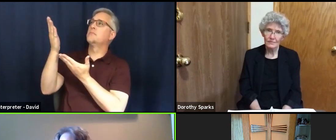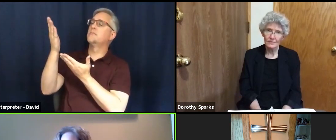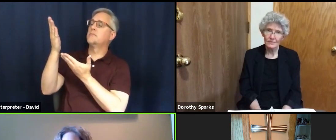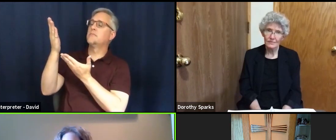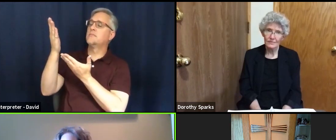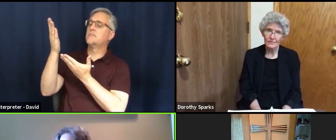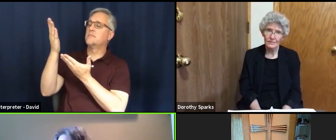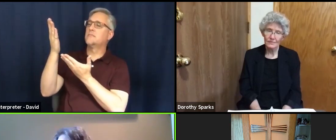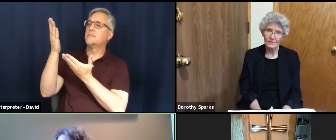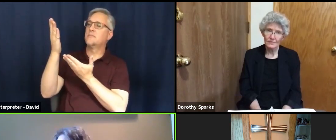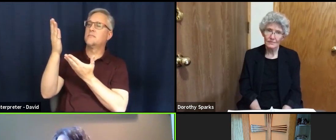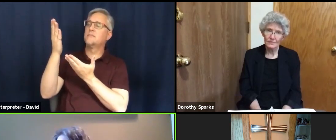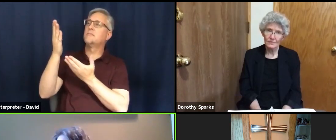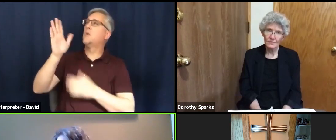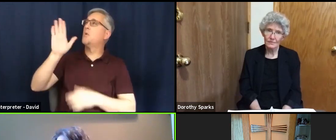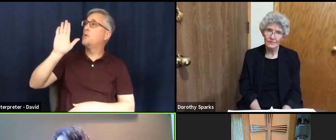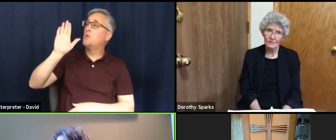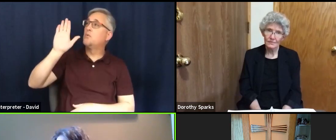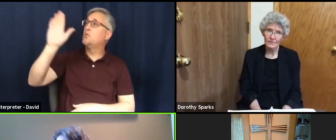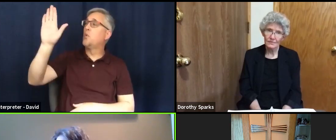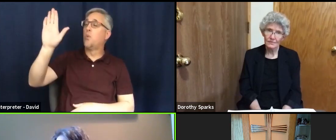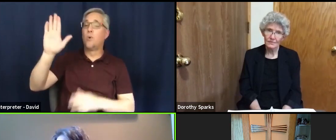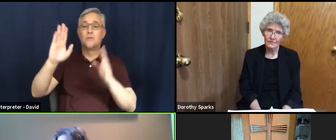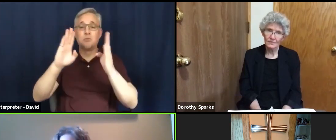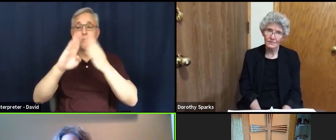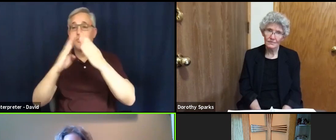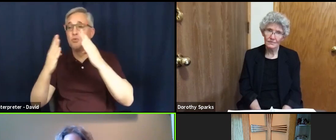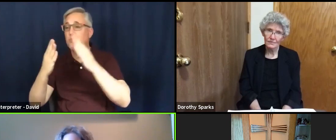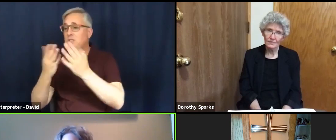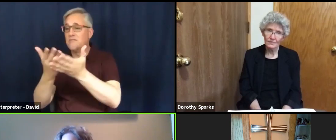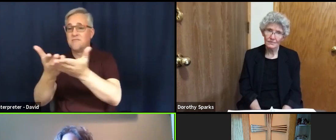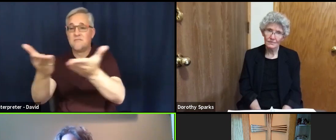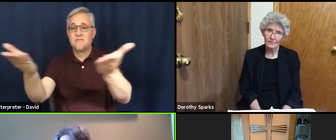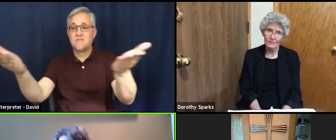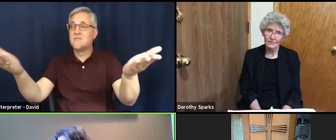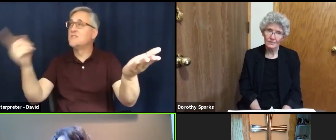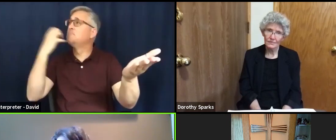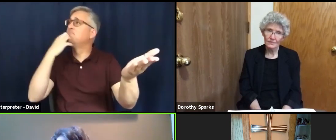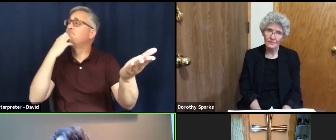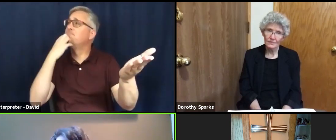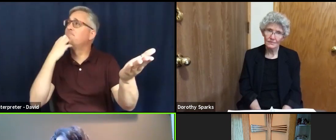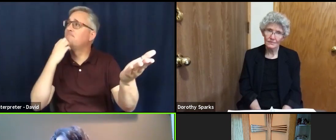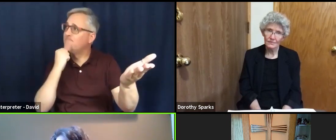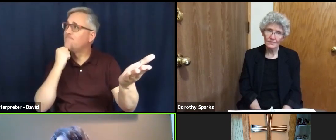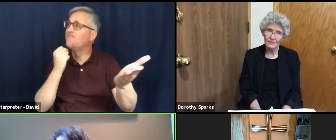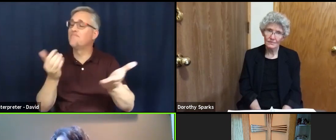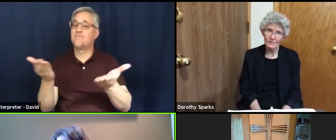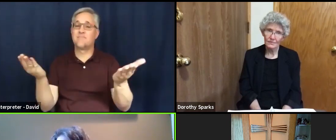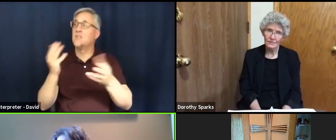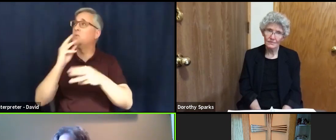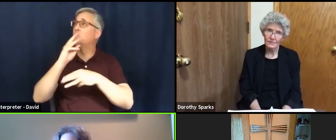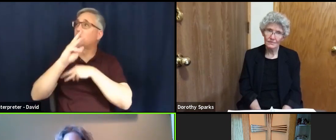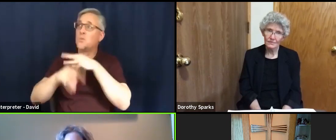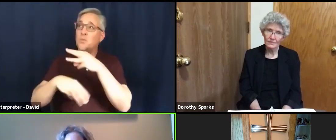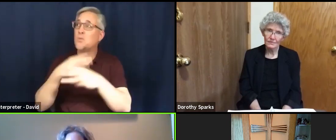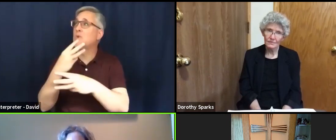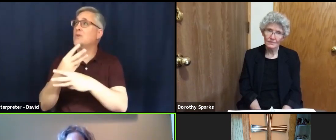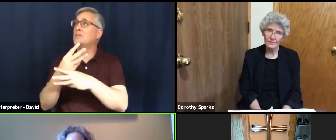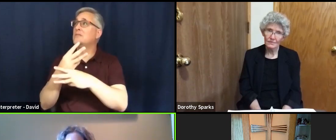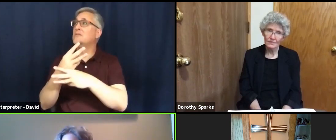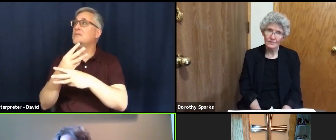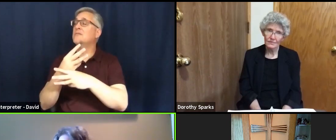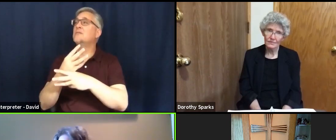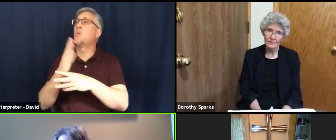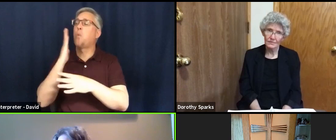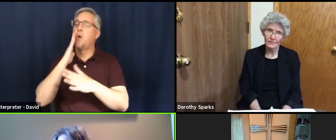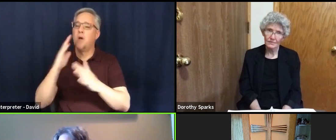so that your beloved community in this beautiful world would be restored